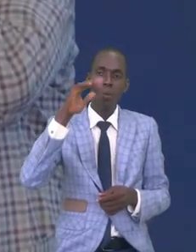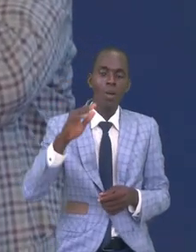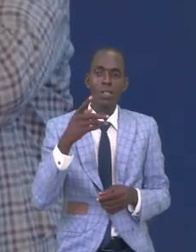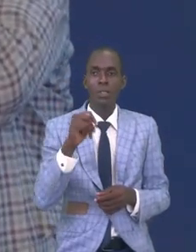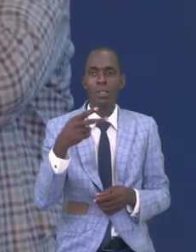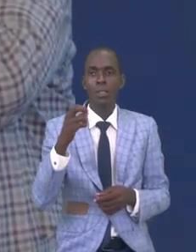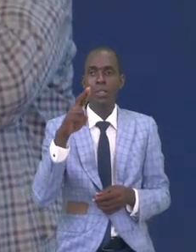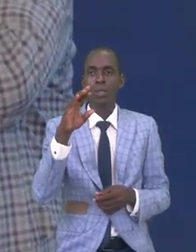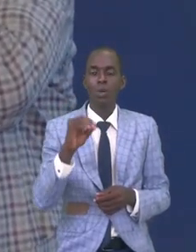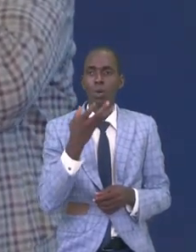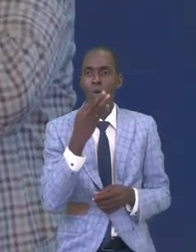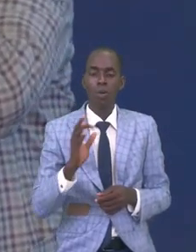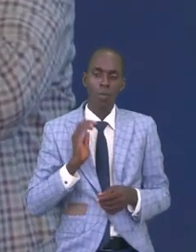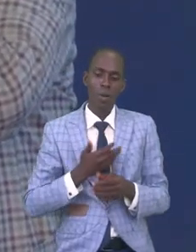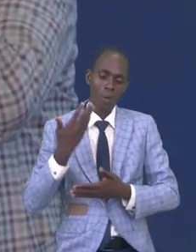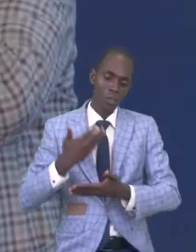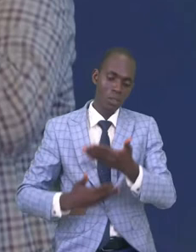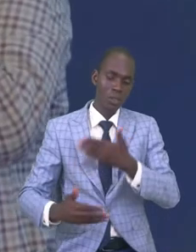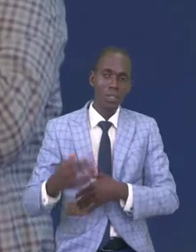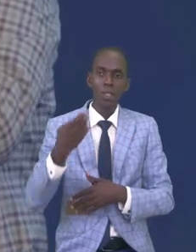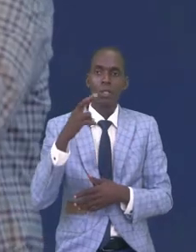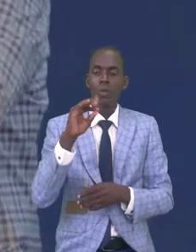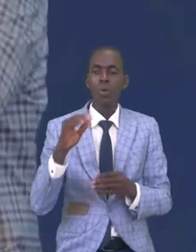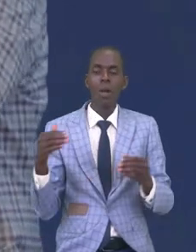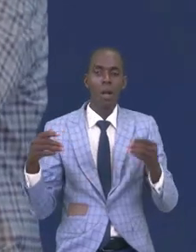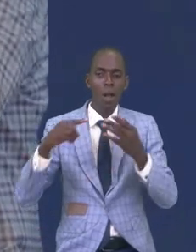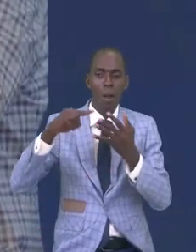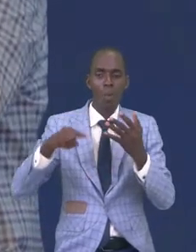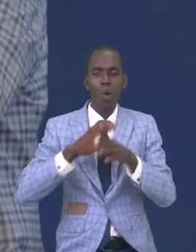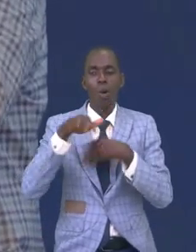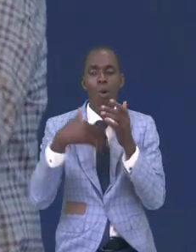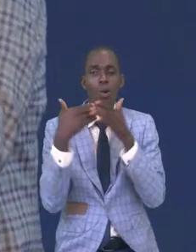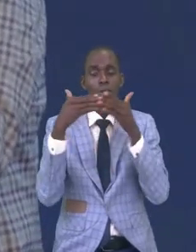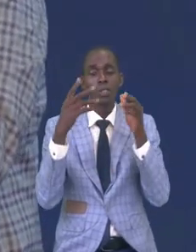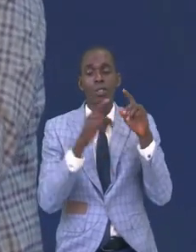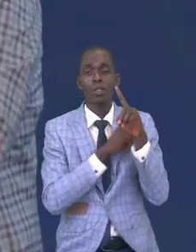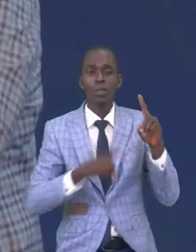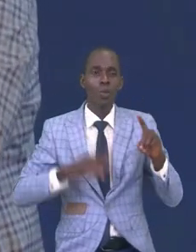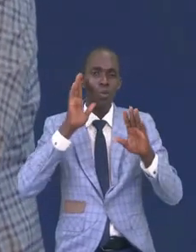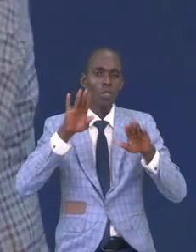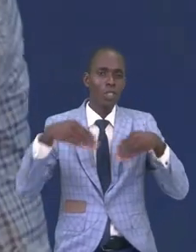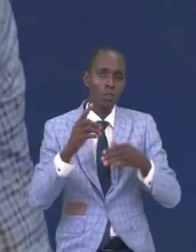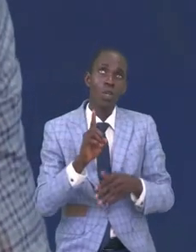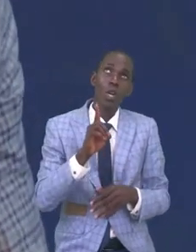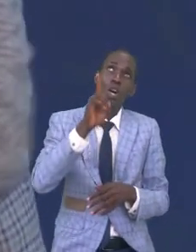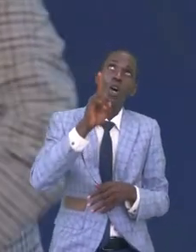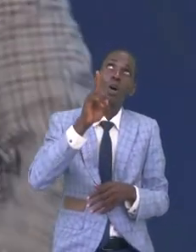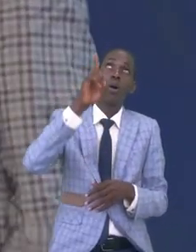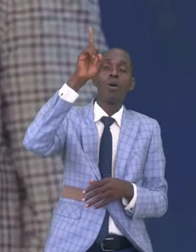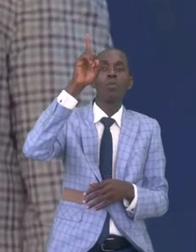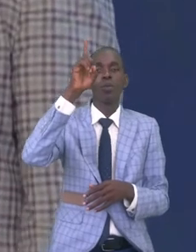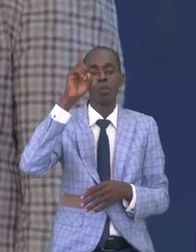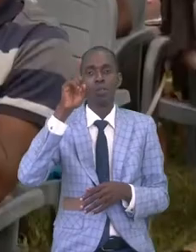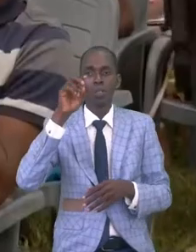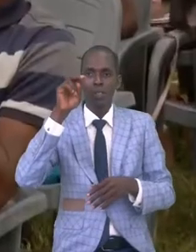the hero among many equals. The Lord will give you an upward lead from today